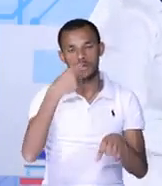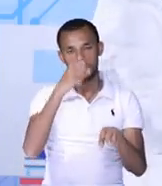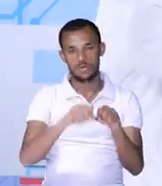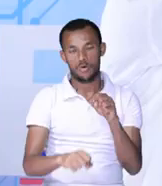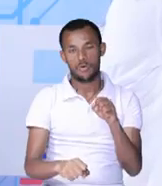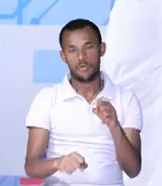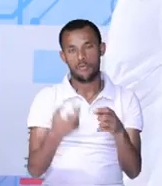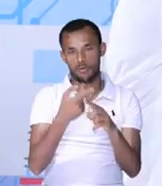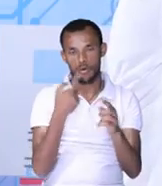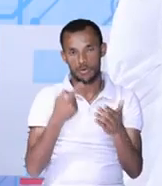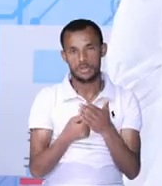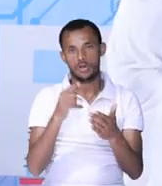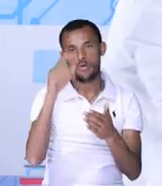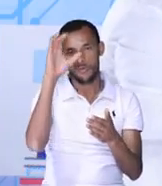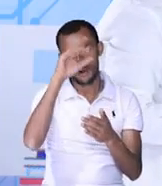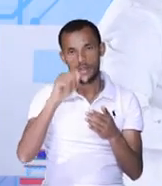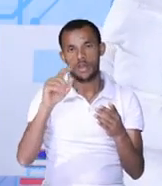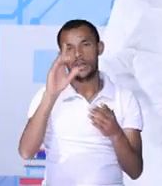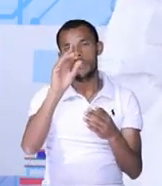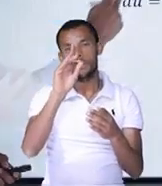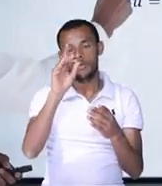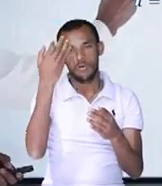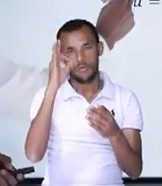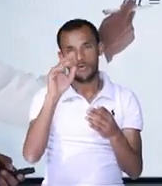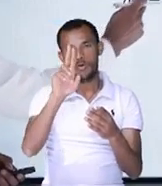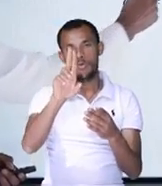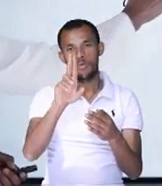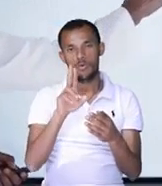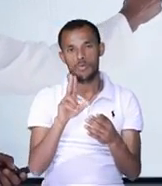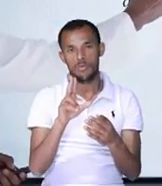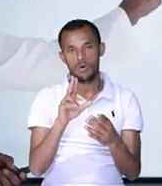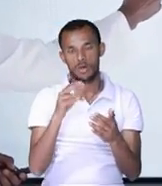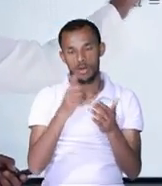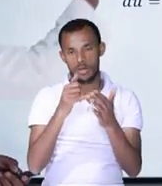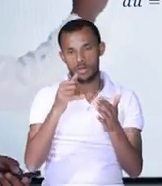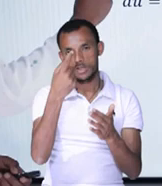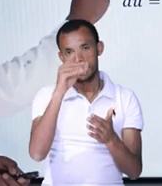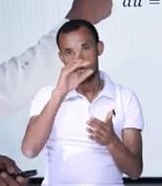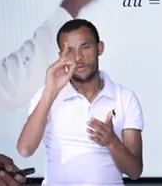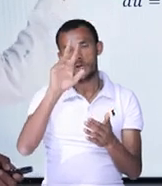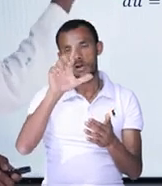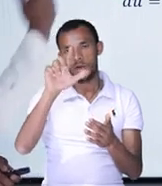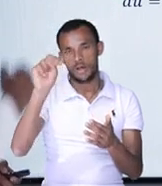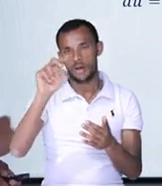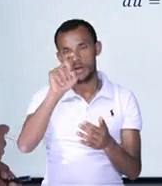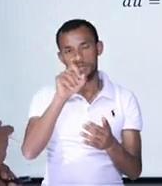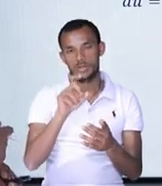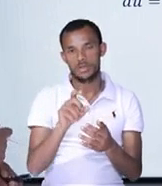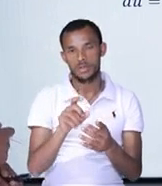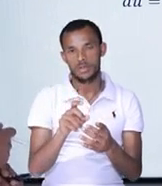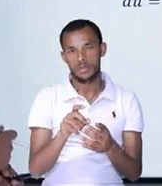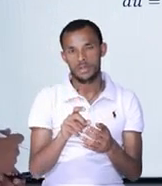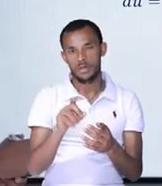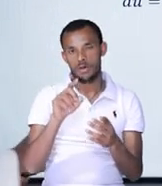So from this you can find the derivative of u here, the derivative of u, thus it is the derivative of ln x, as you remember, is